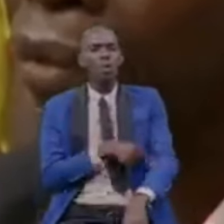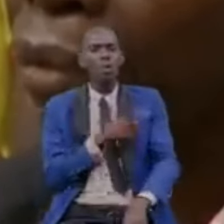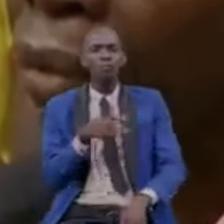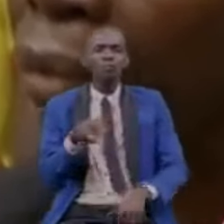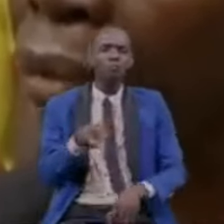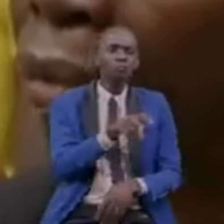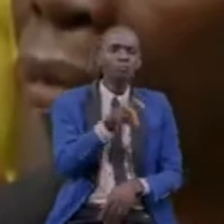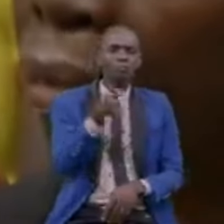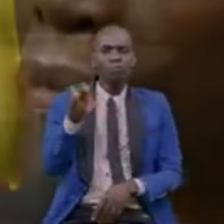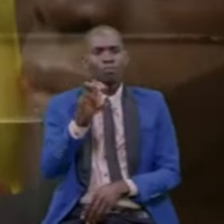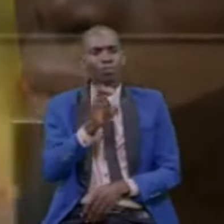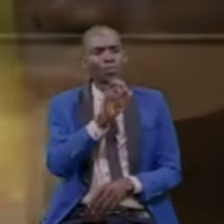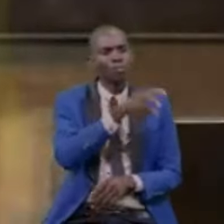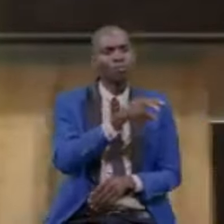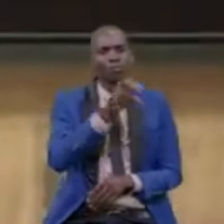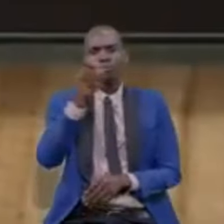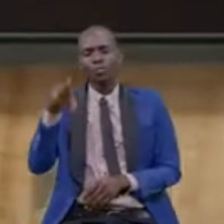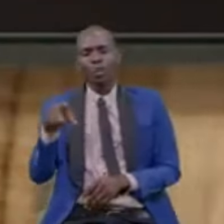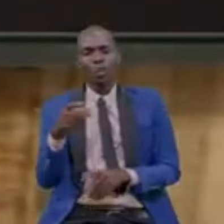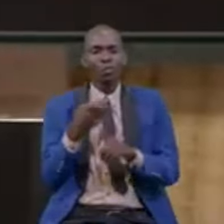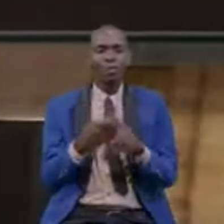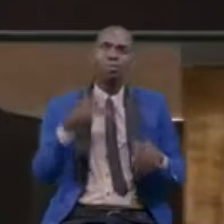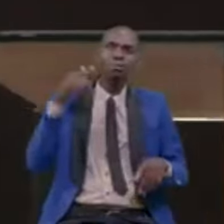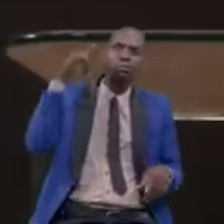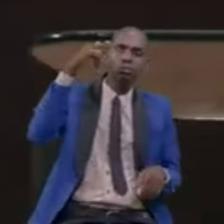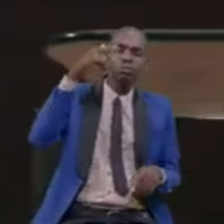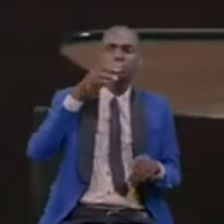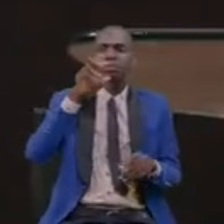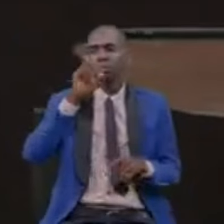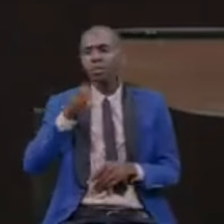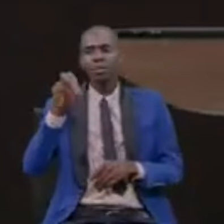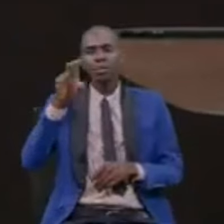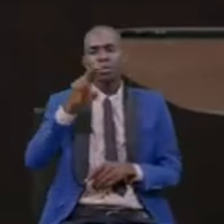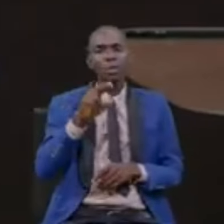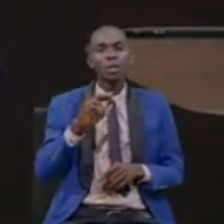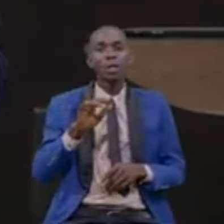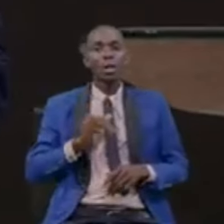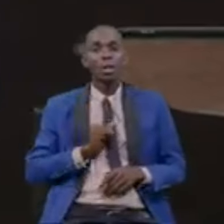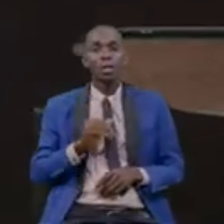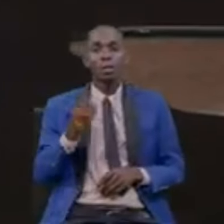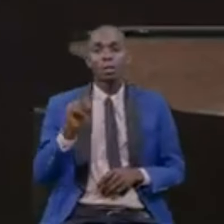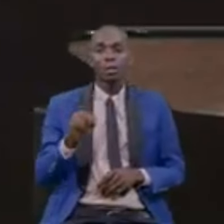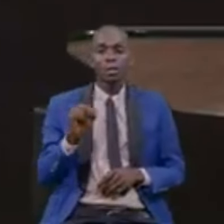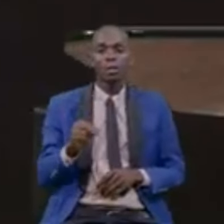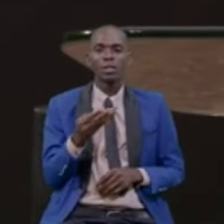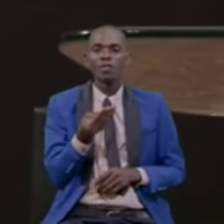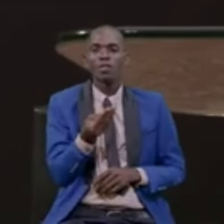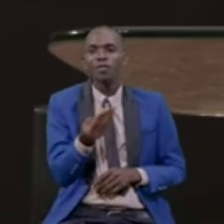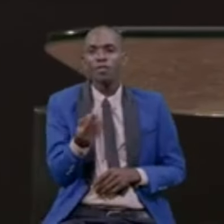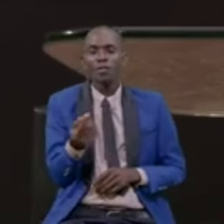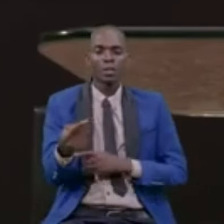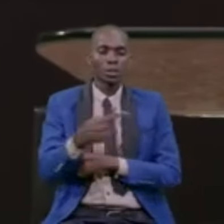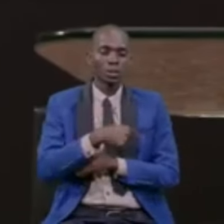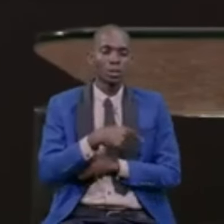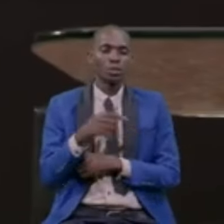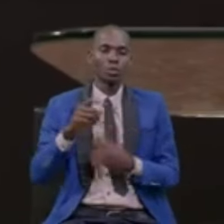trip, jumping into the plane and coming down, going here and there, I needed a few days to